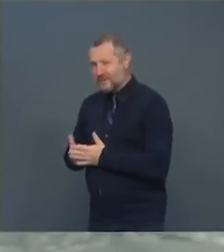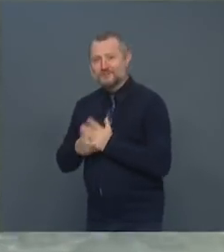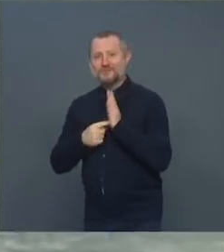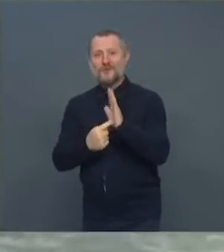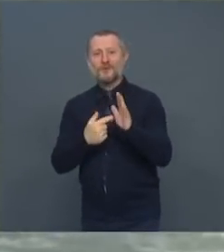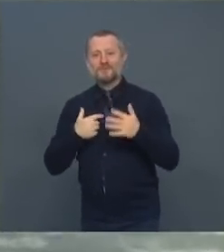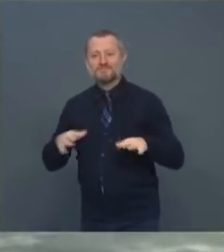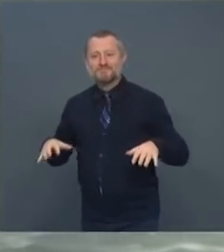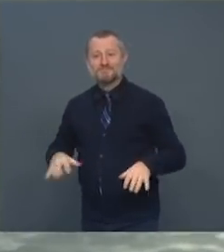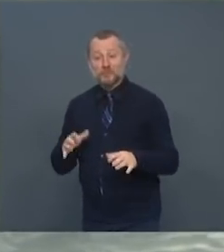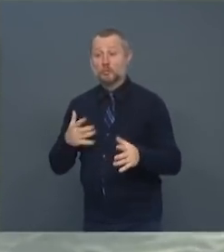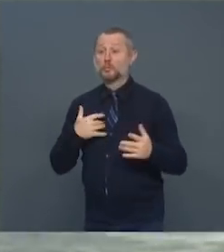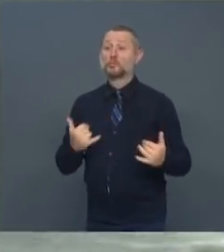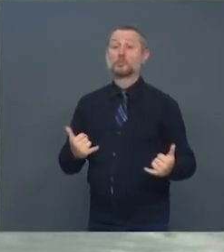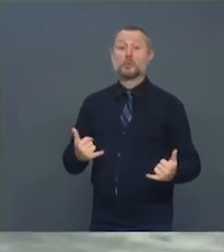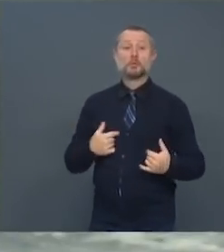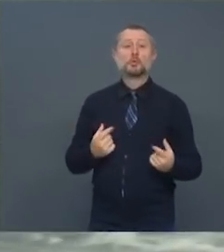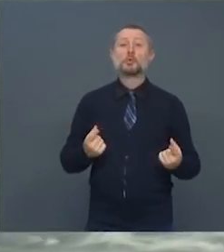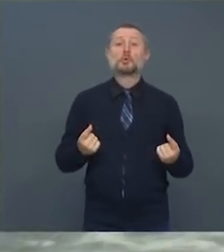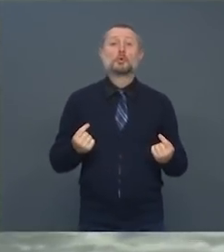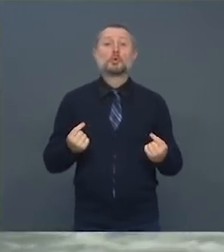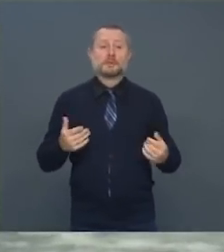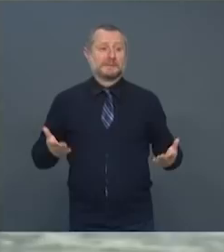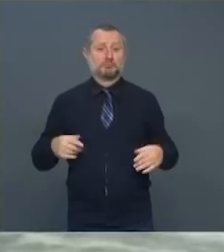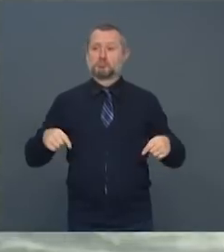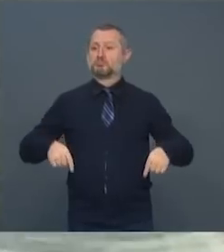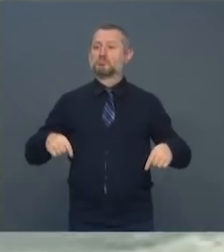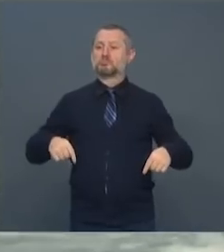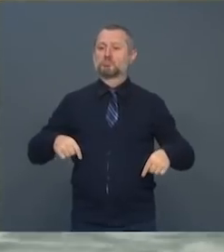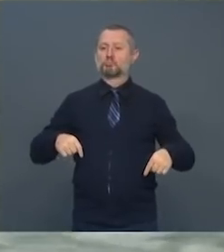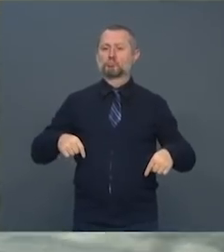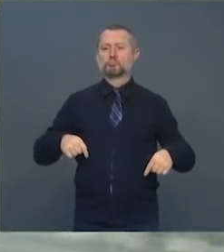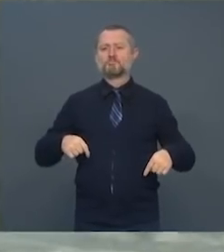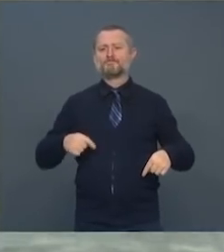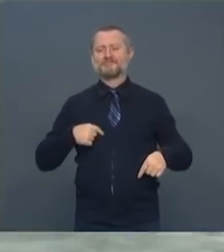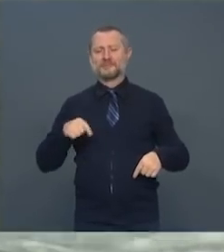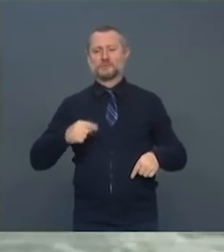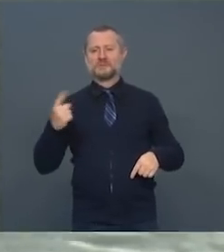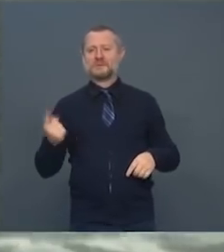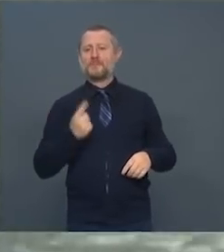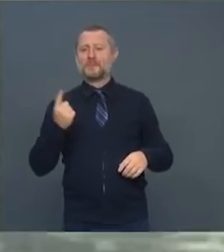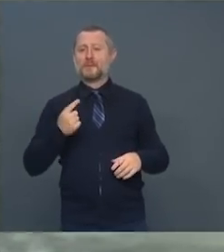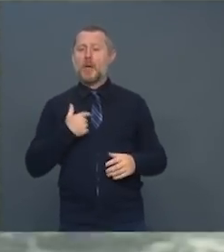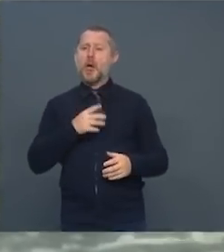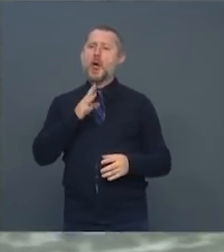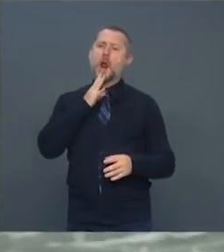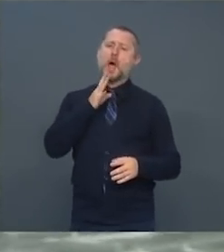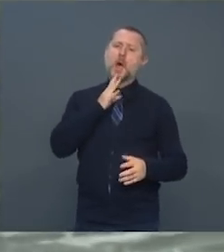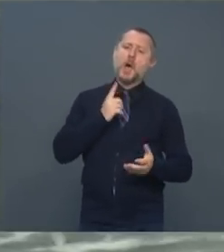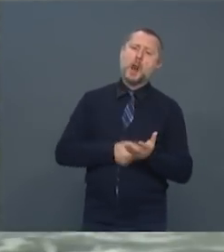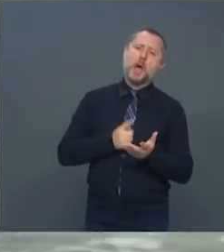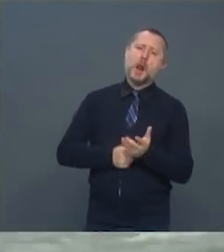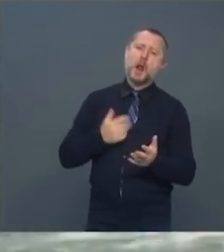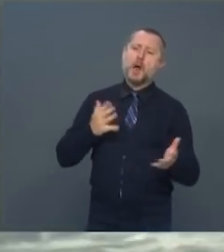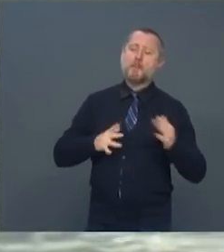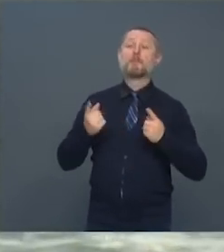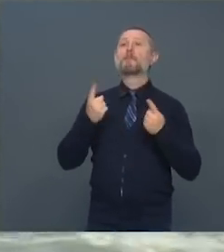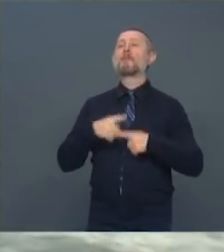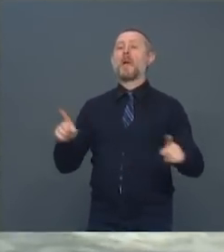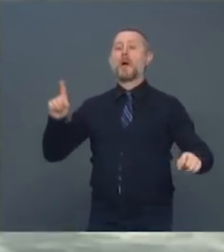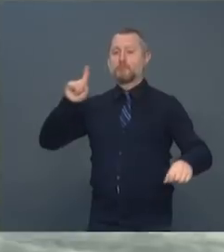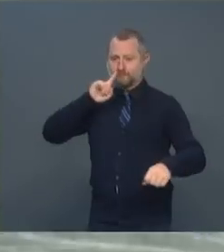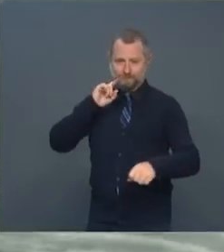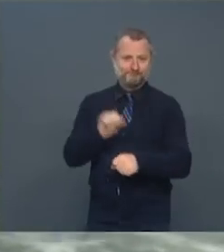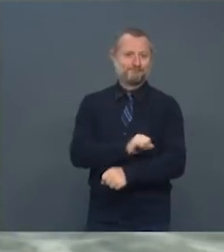we are going to do something that we've been talking about that is long overdue, that